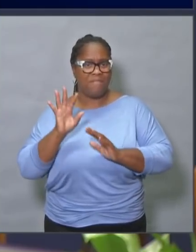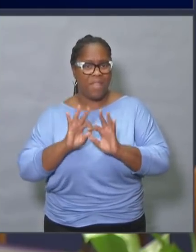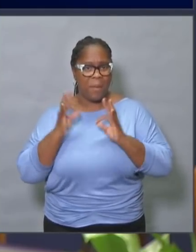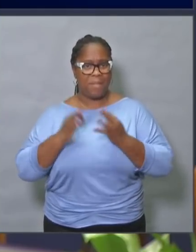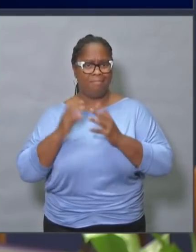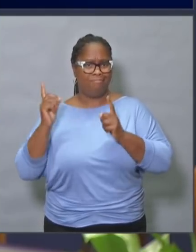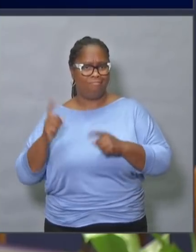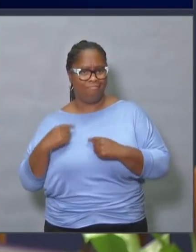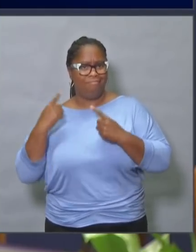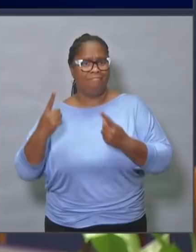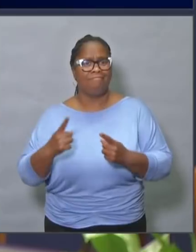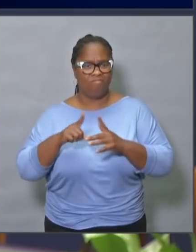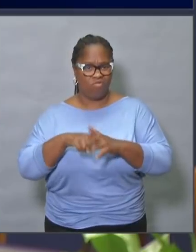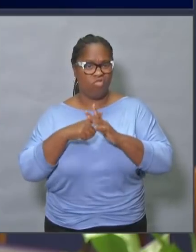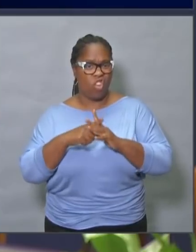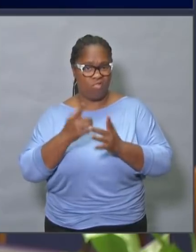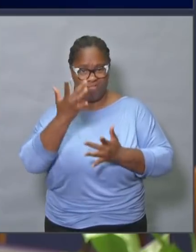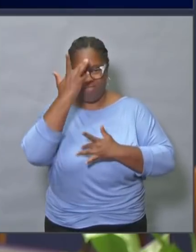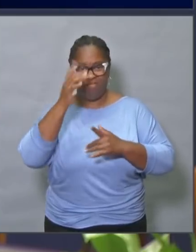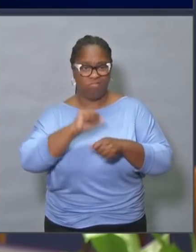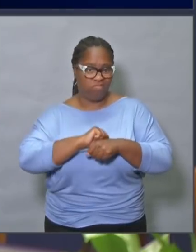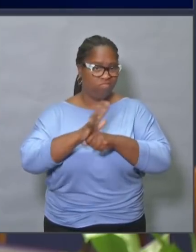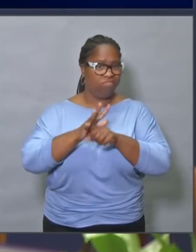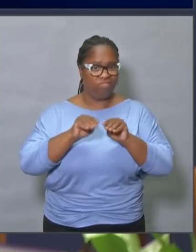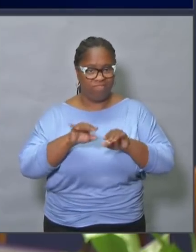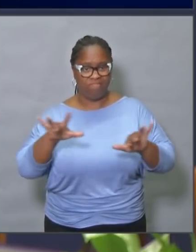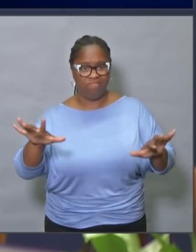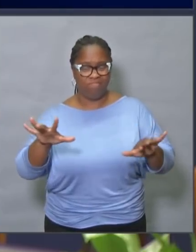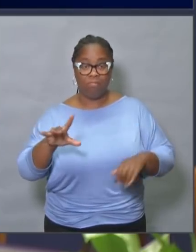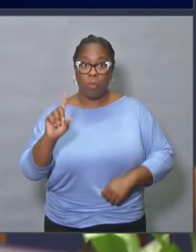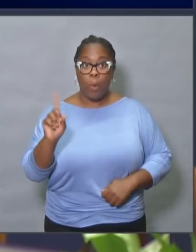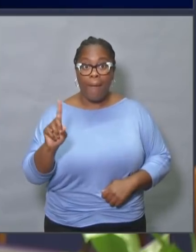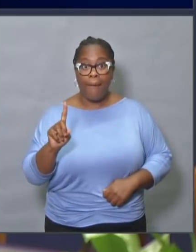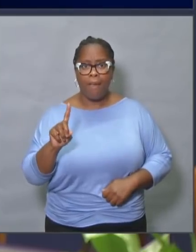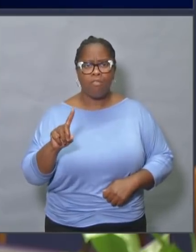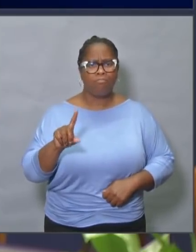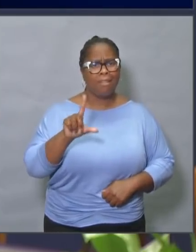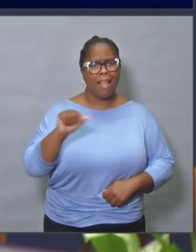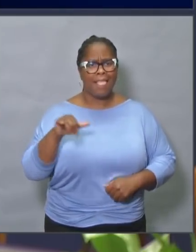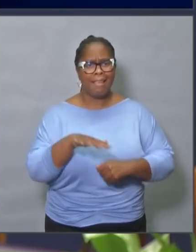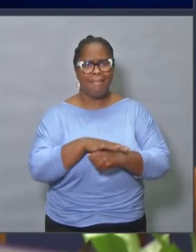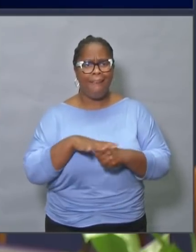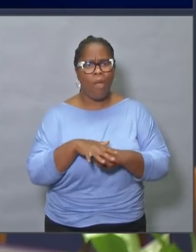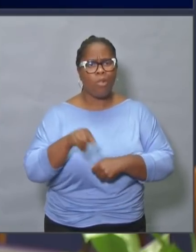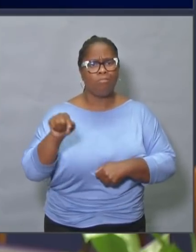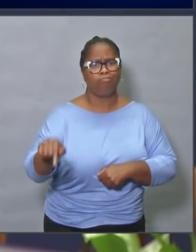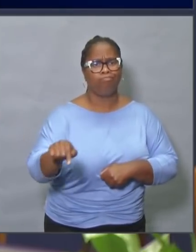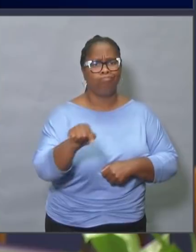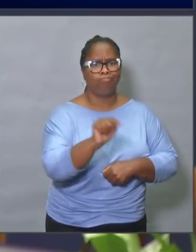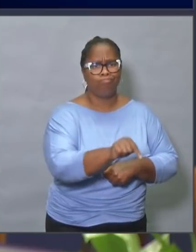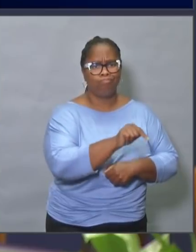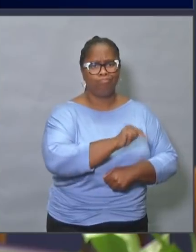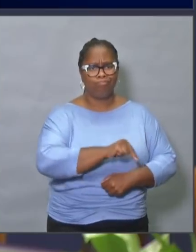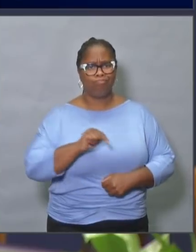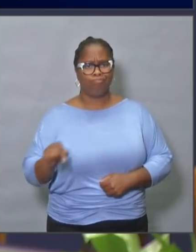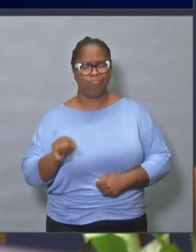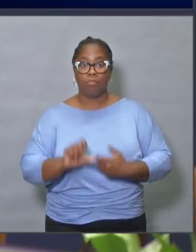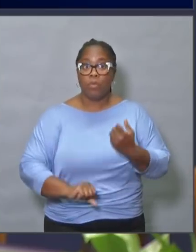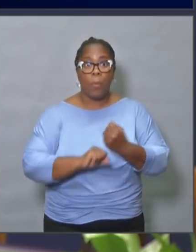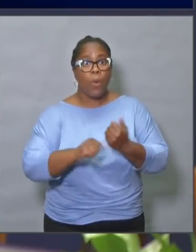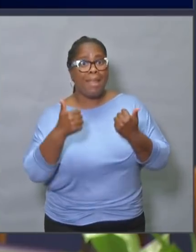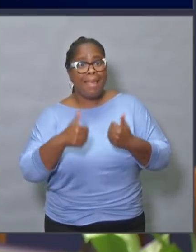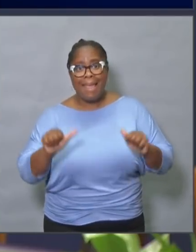pandemic began. These food drives take place across the county every day to support anyone who could use some extra